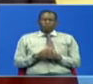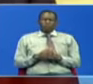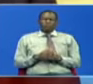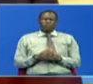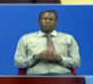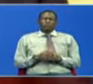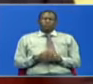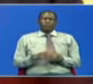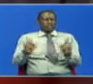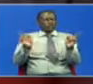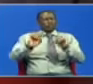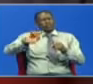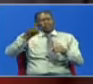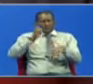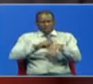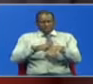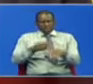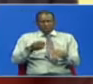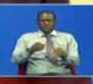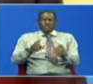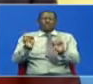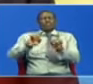it's not the first time we have picked